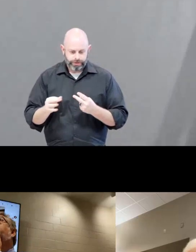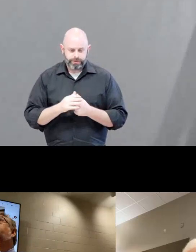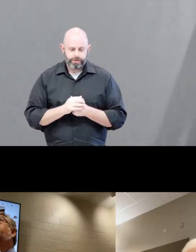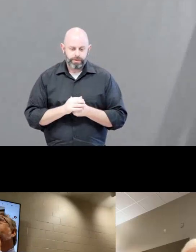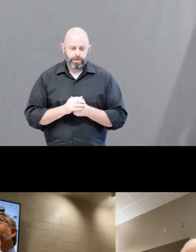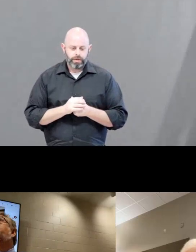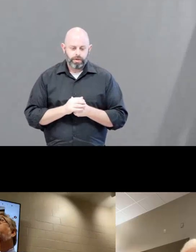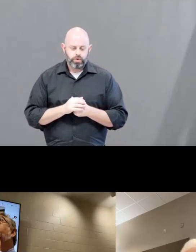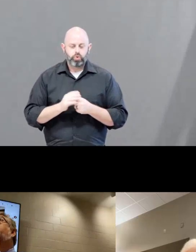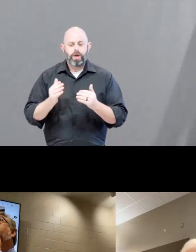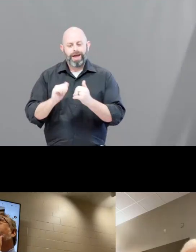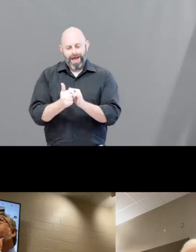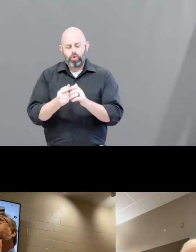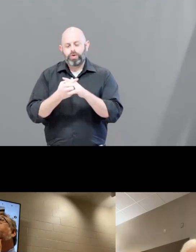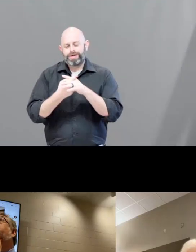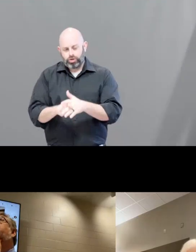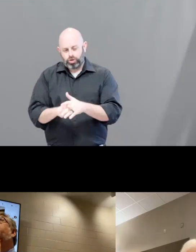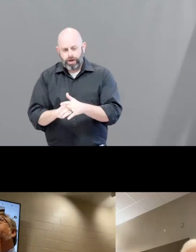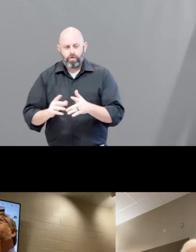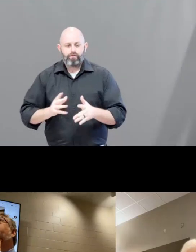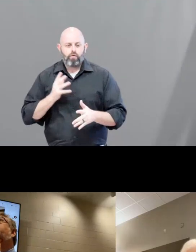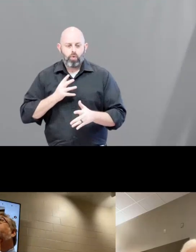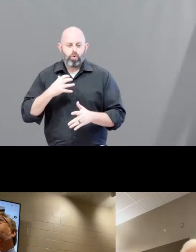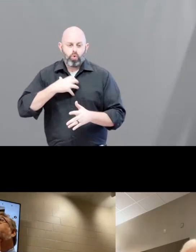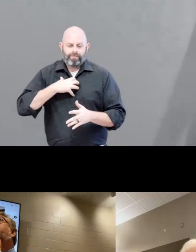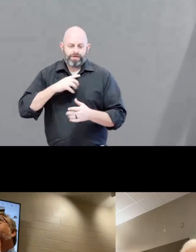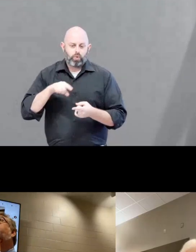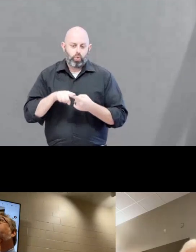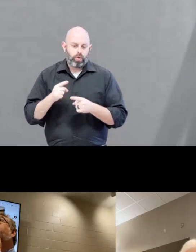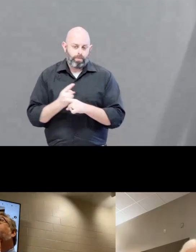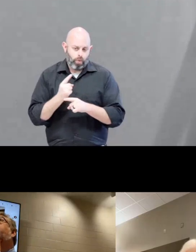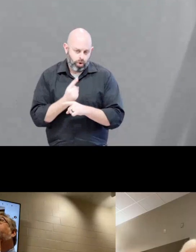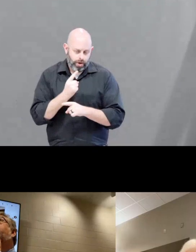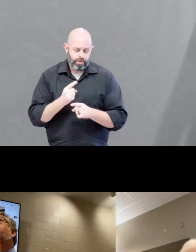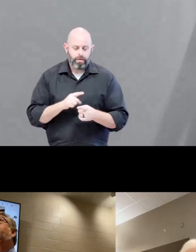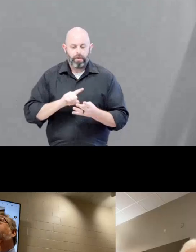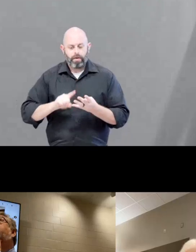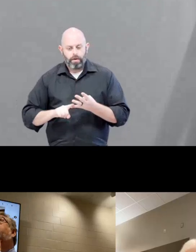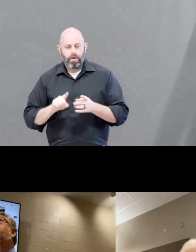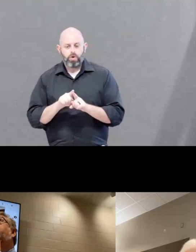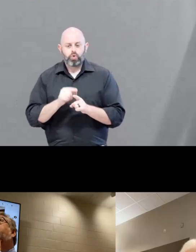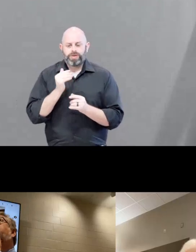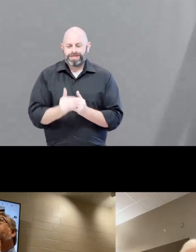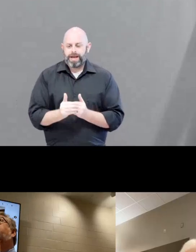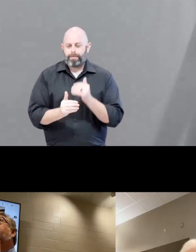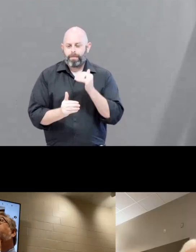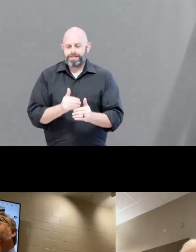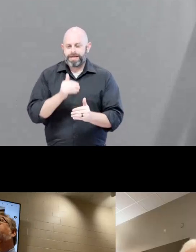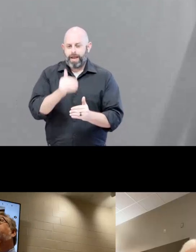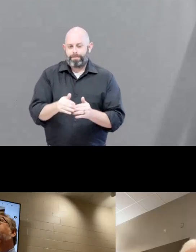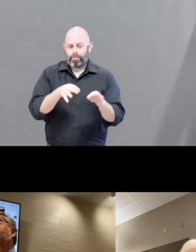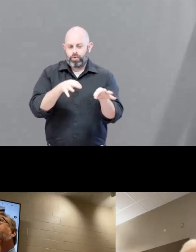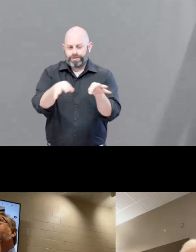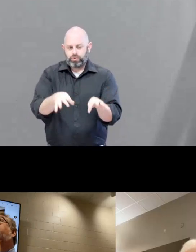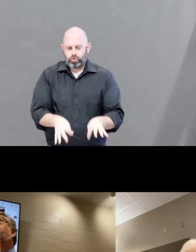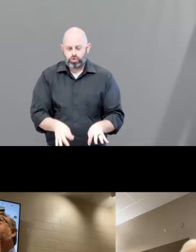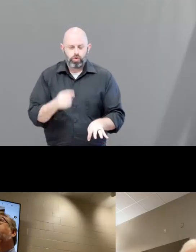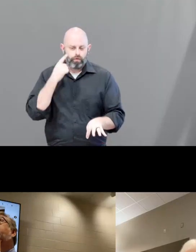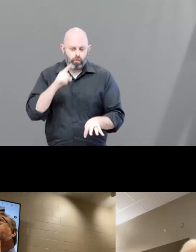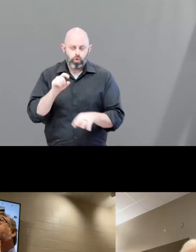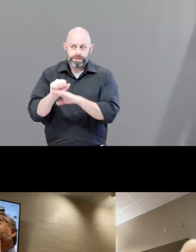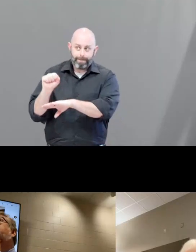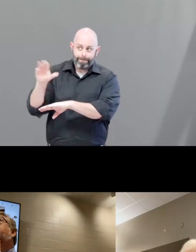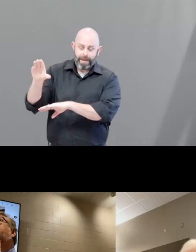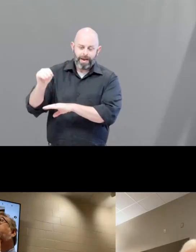to initiating a formal grievance when appropriate. And there's also step-by-step procedures that are outlined for submitting